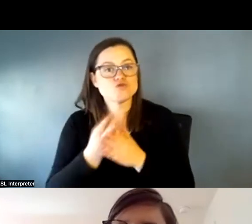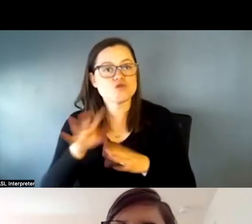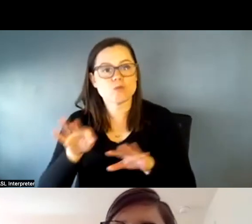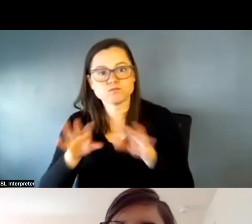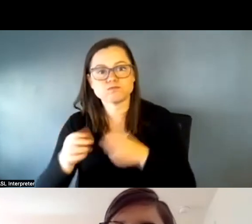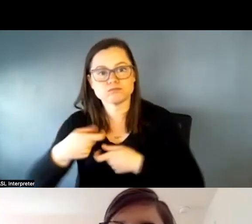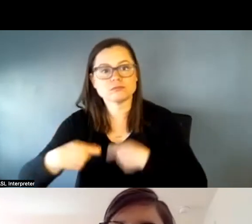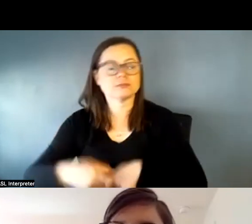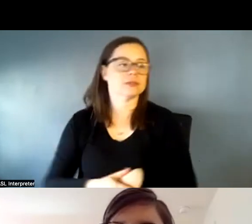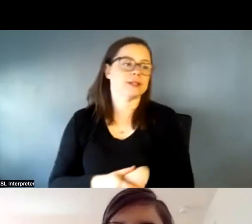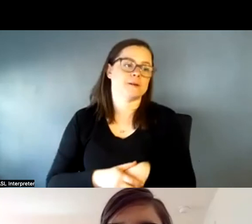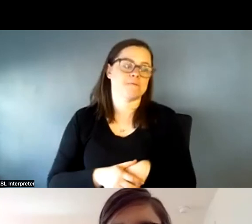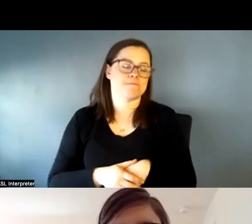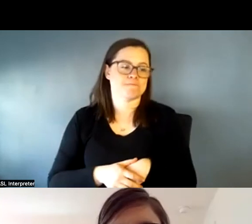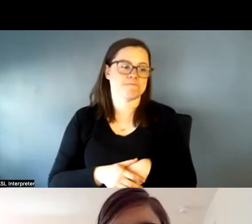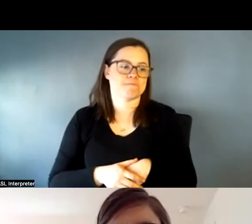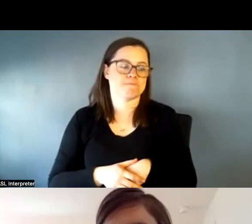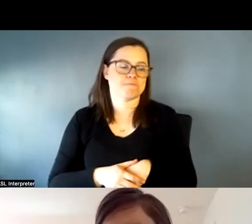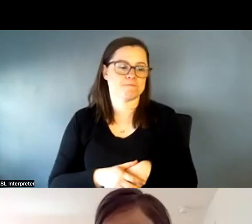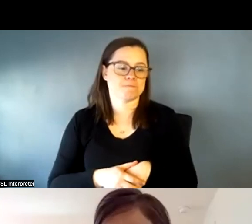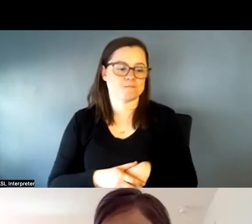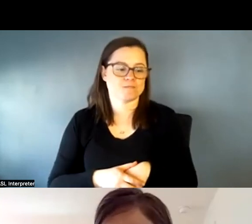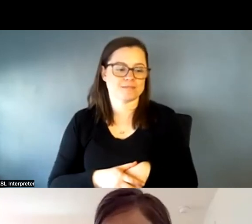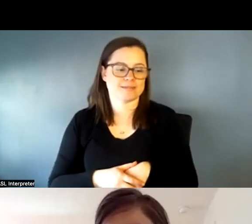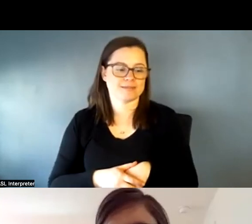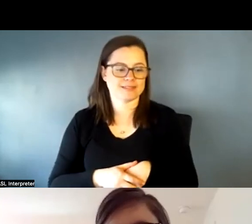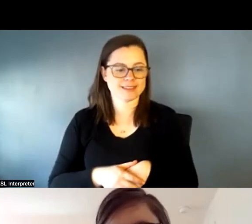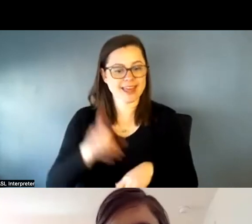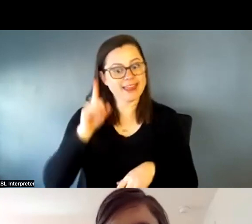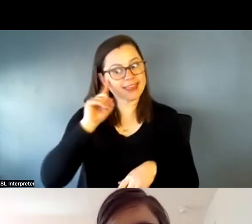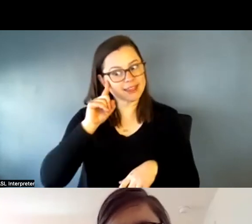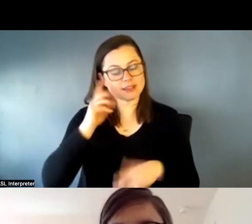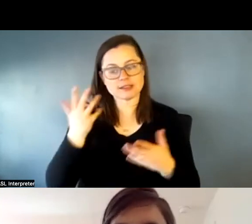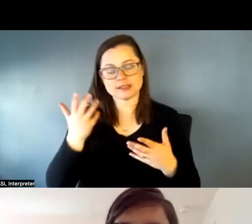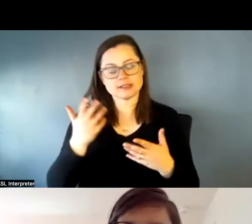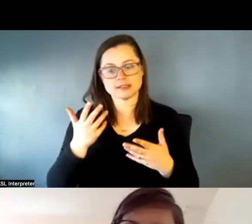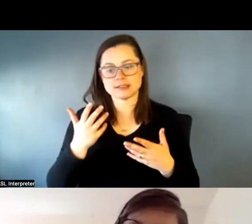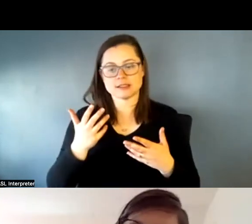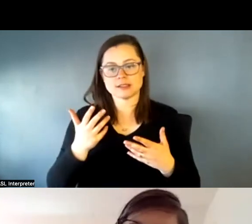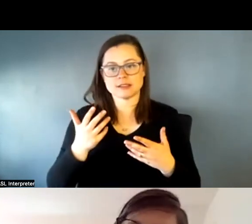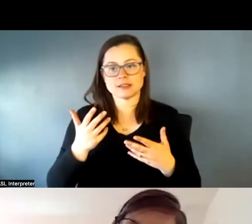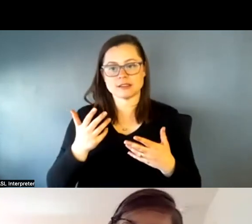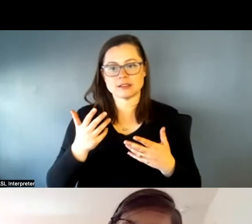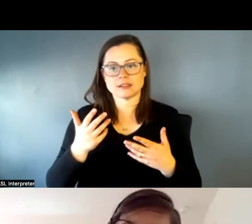and I just think ultimately the trees